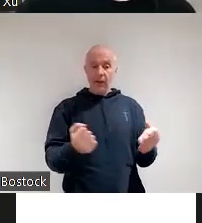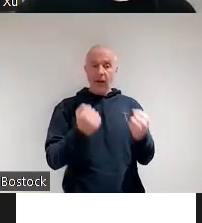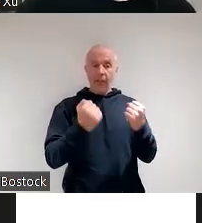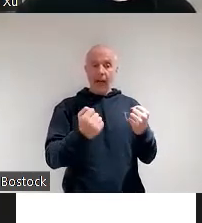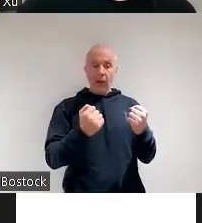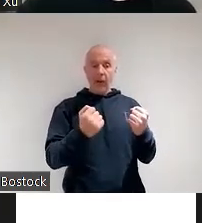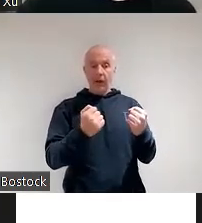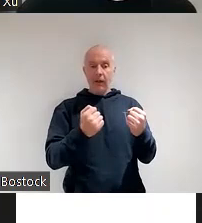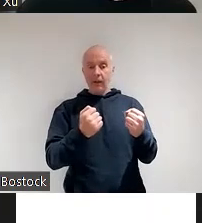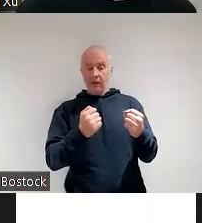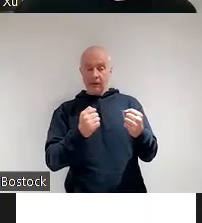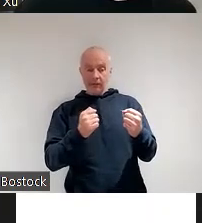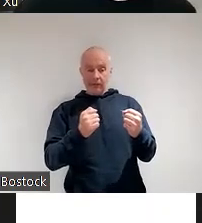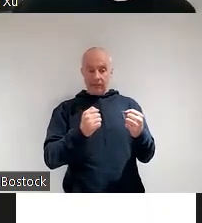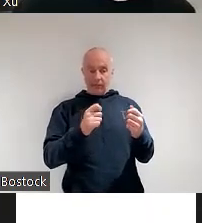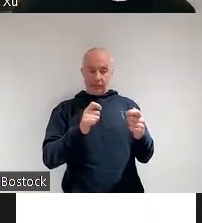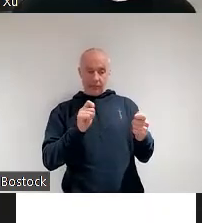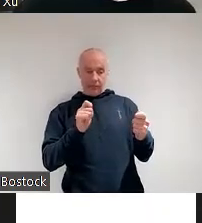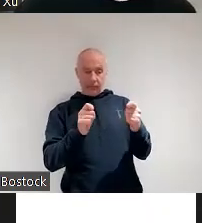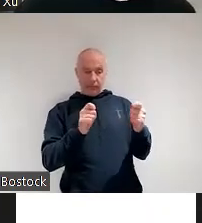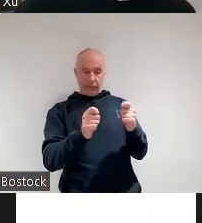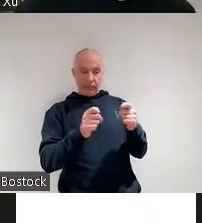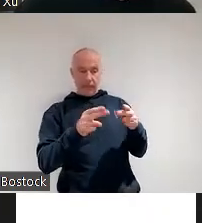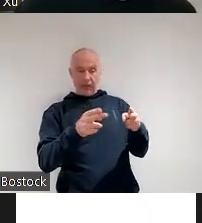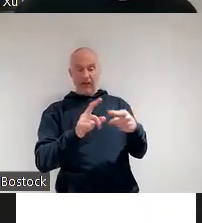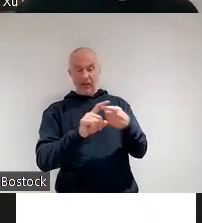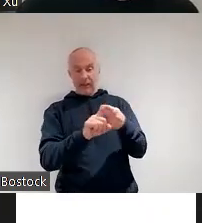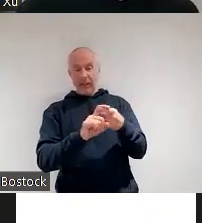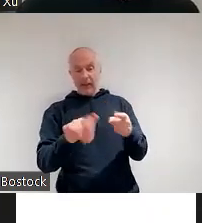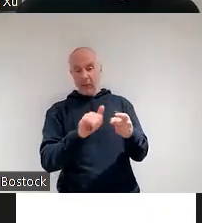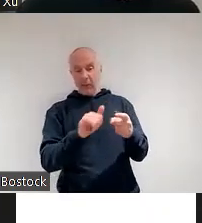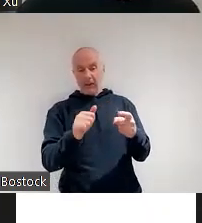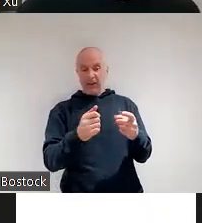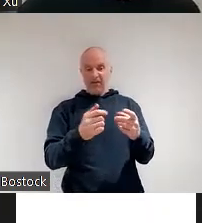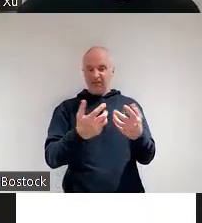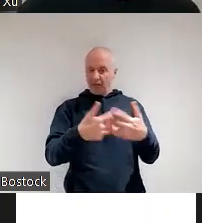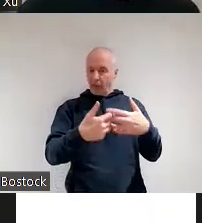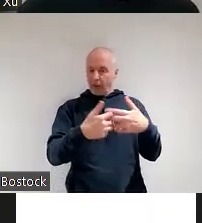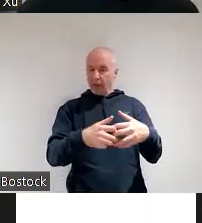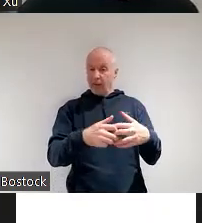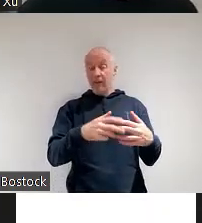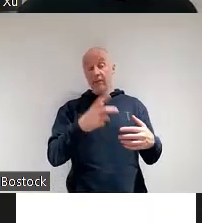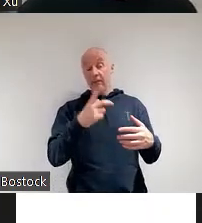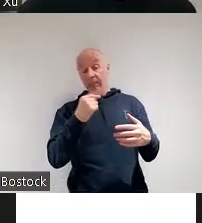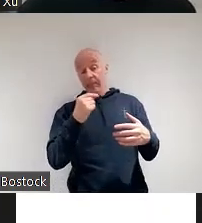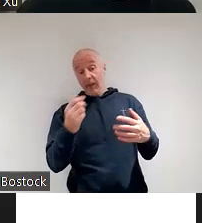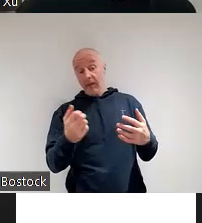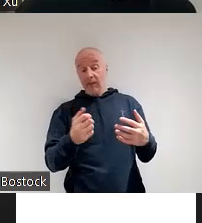correction phase. Depending on the power devices you use here, they probably have a good,